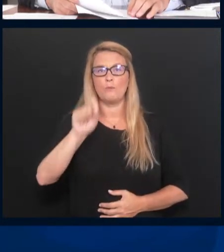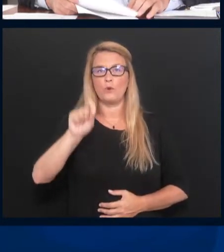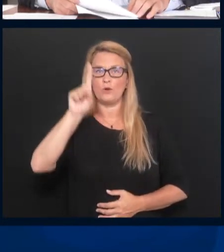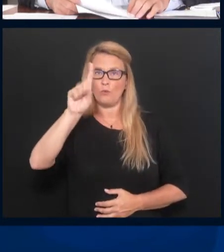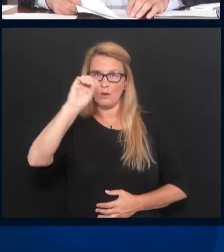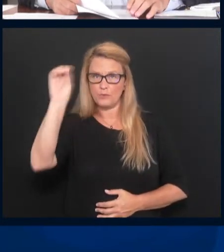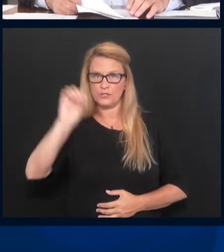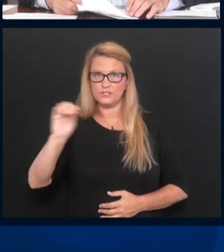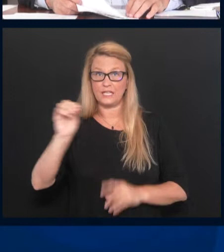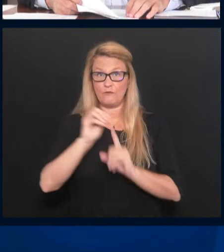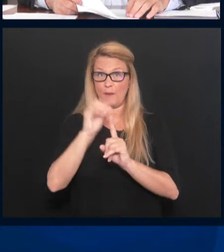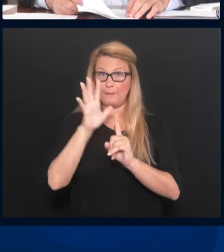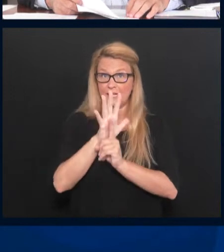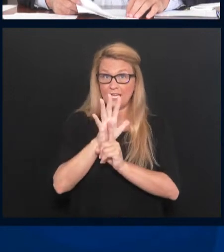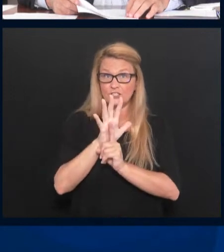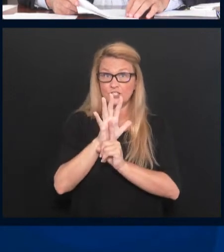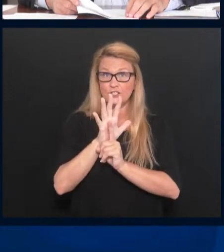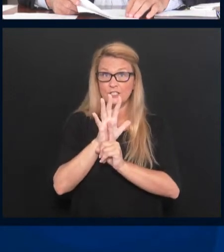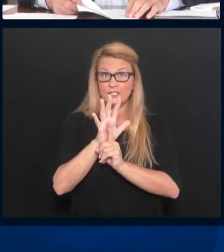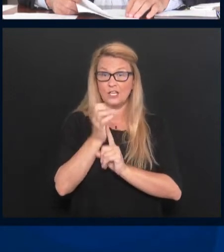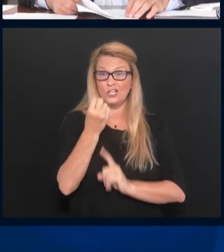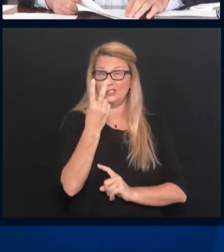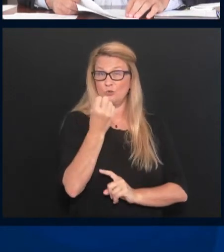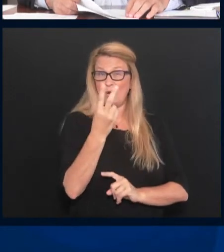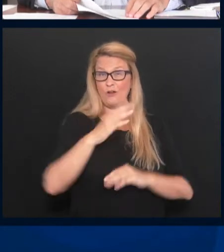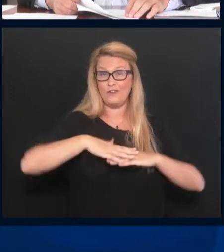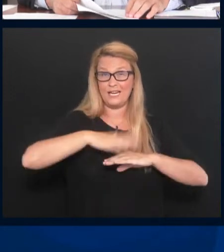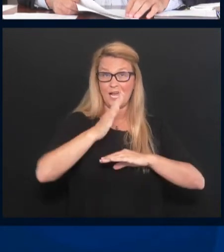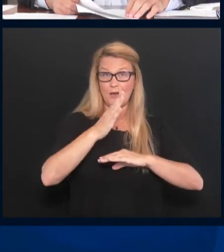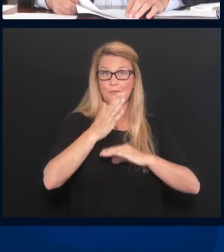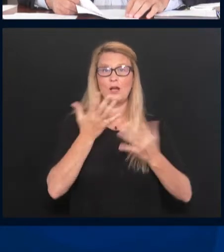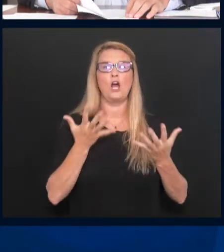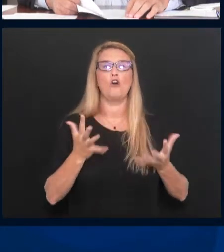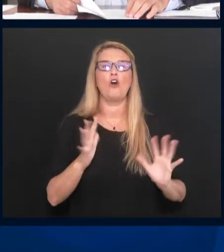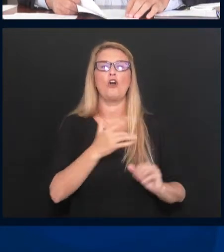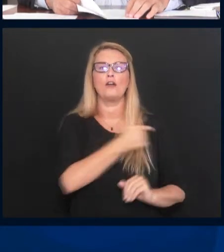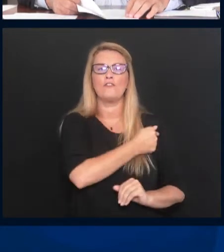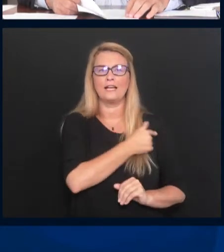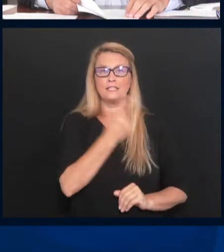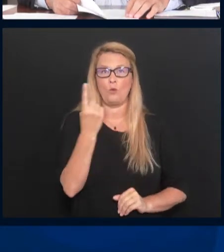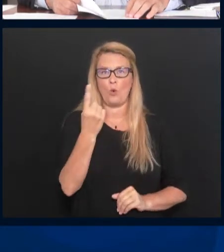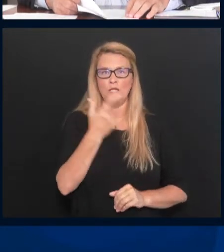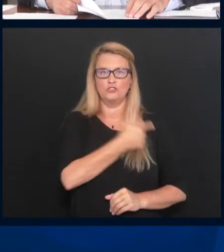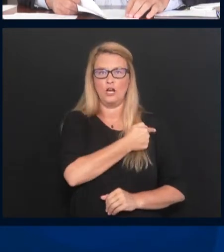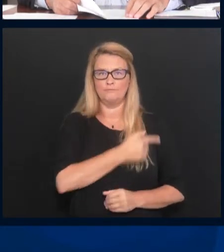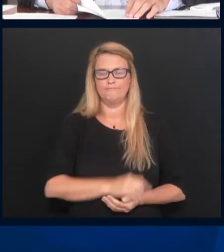71.1% of the population, 12 and older, are vaccinated with one shot.